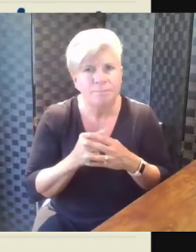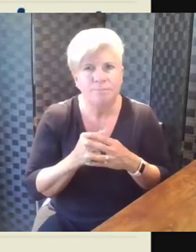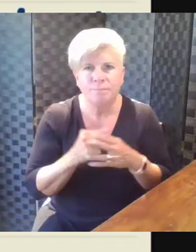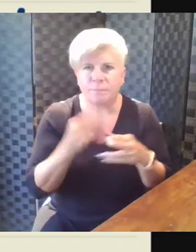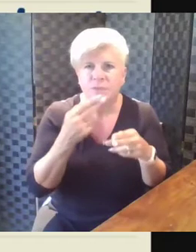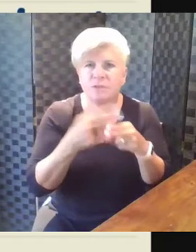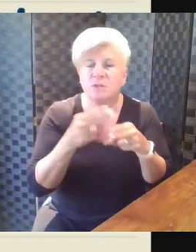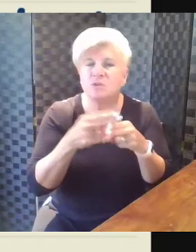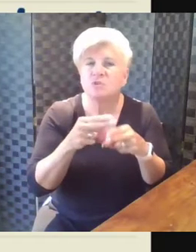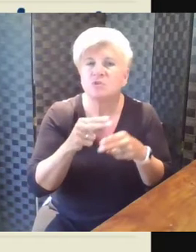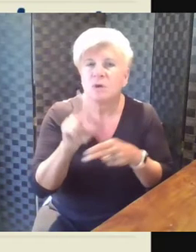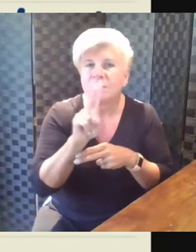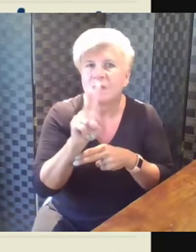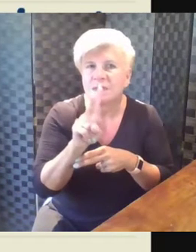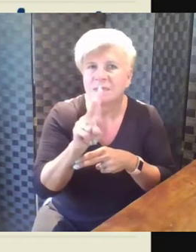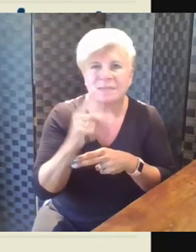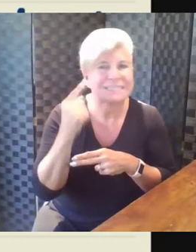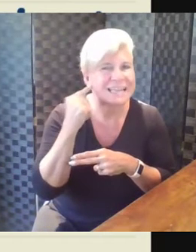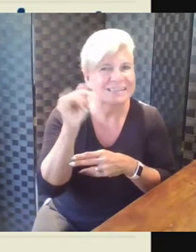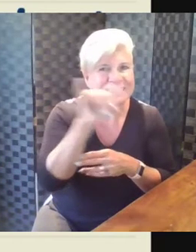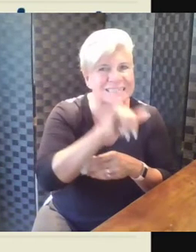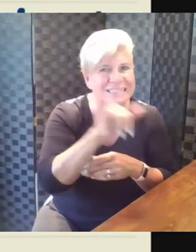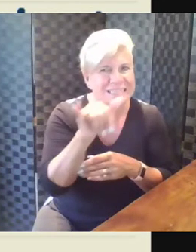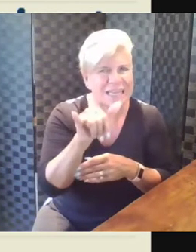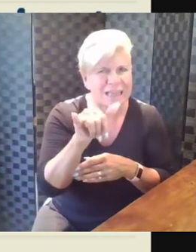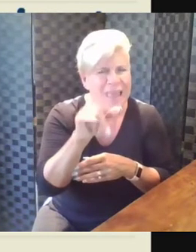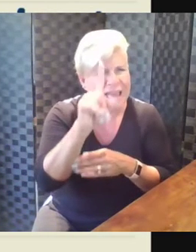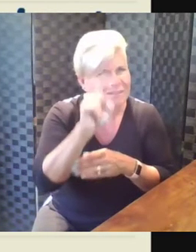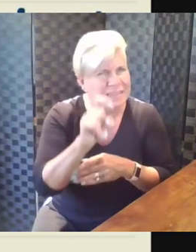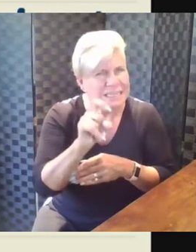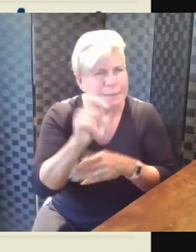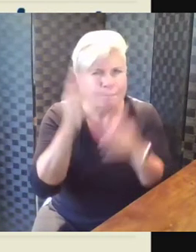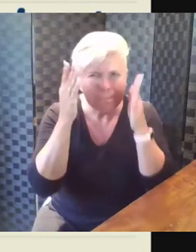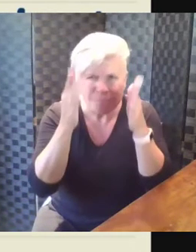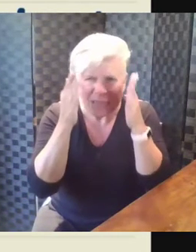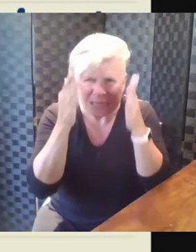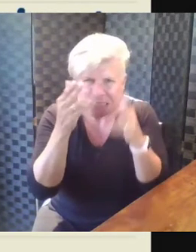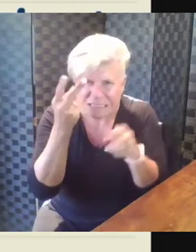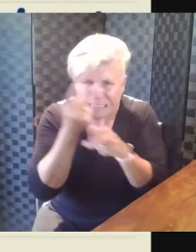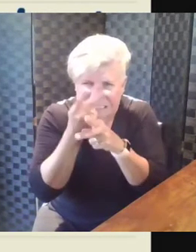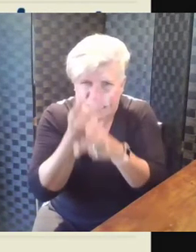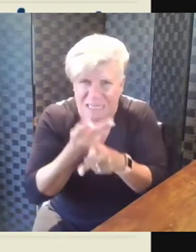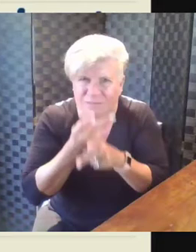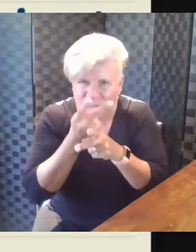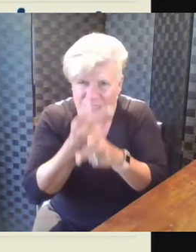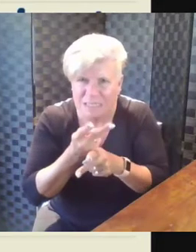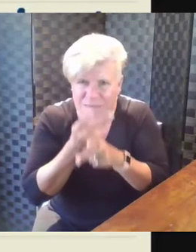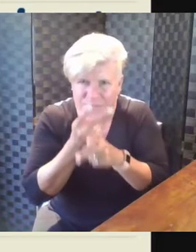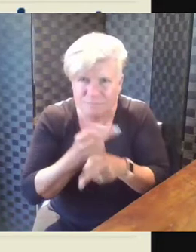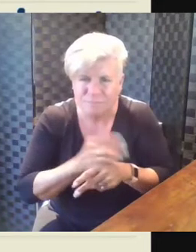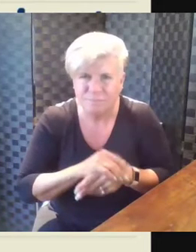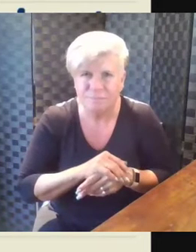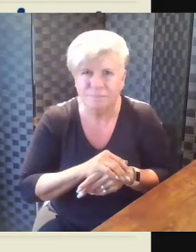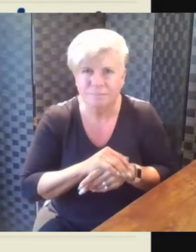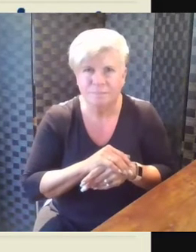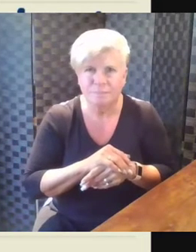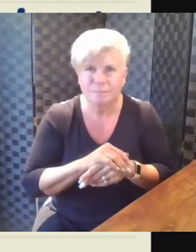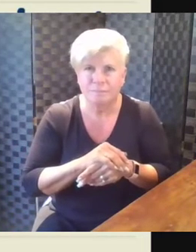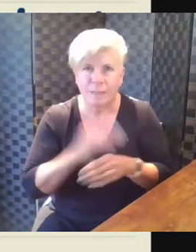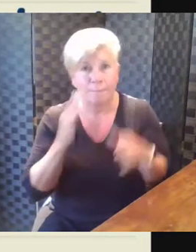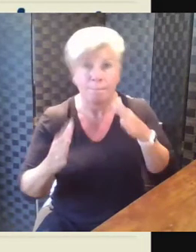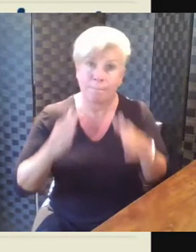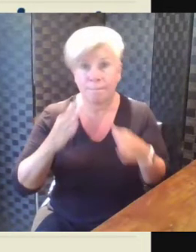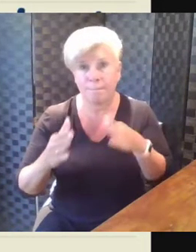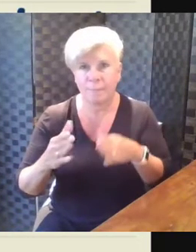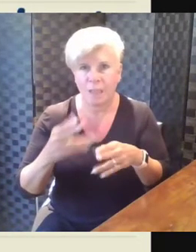Short vowel sounds can sound alike, so you have to listen to them very carefully.